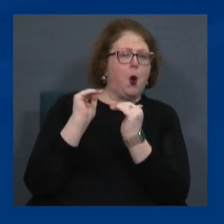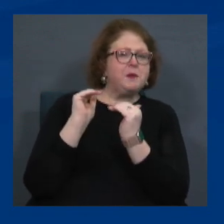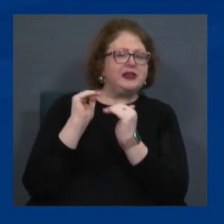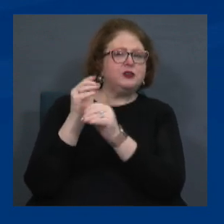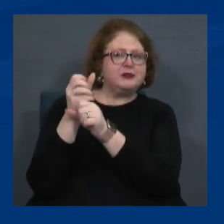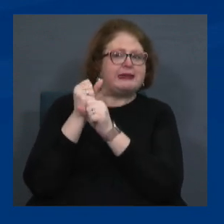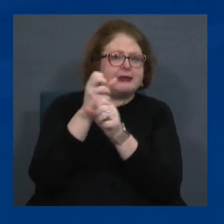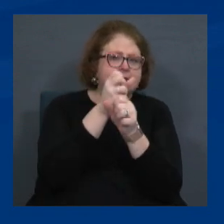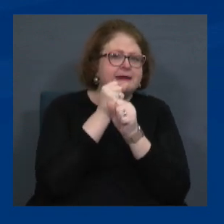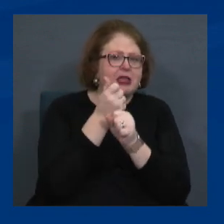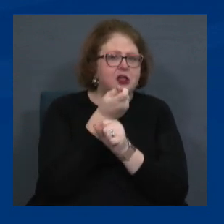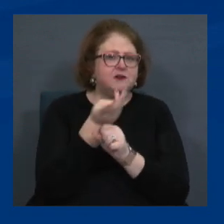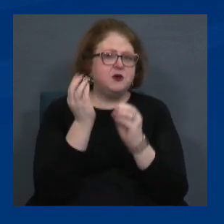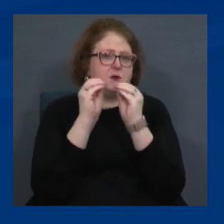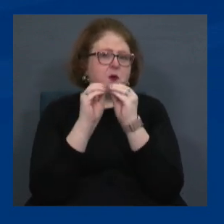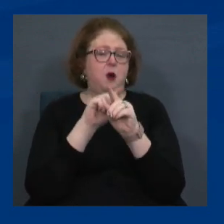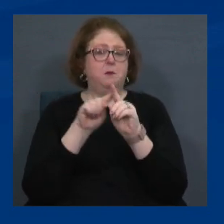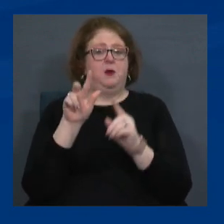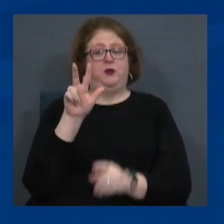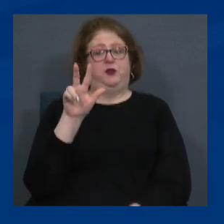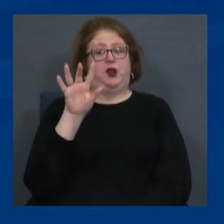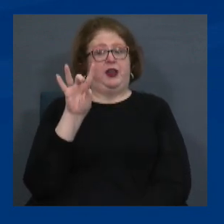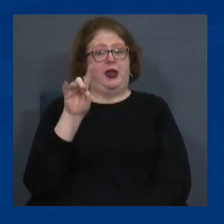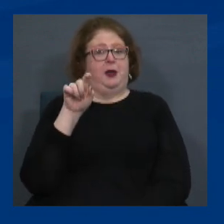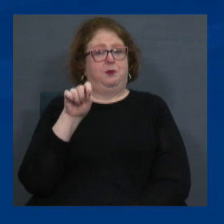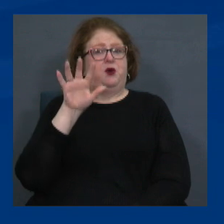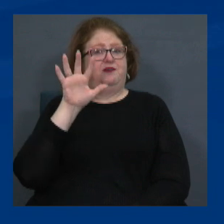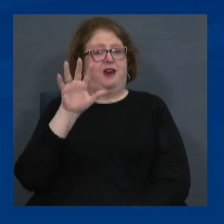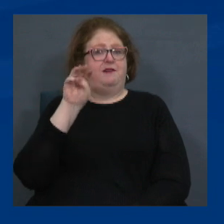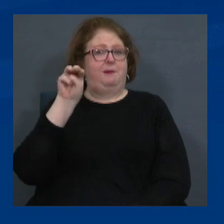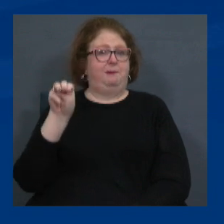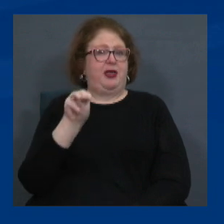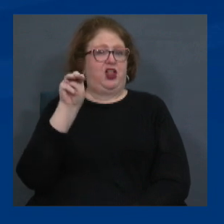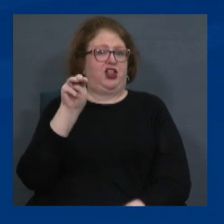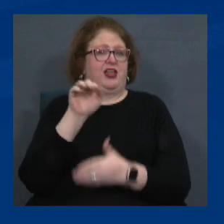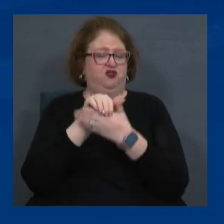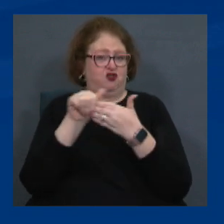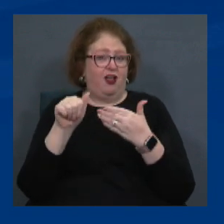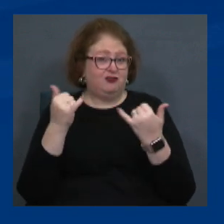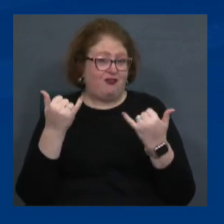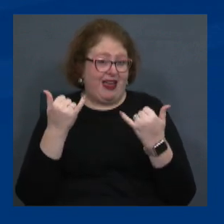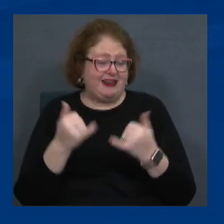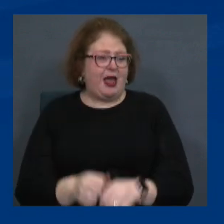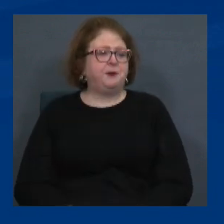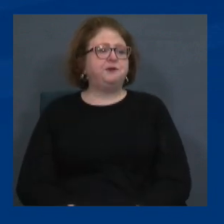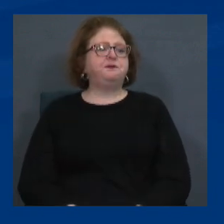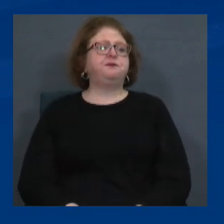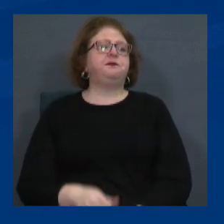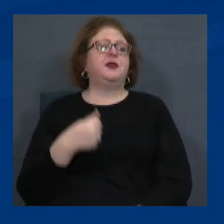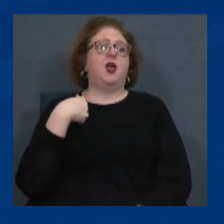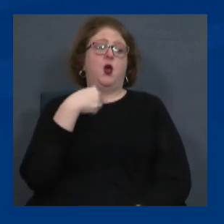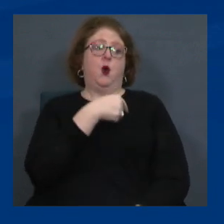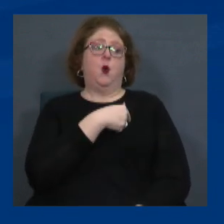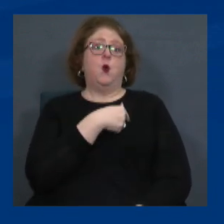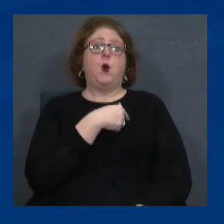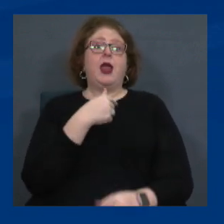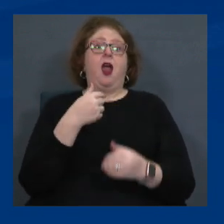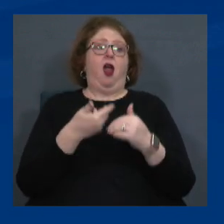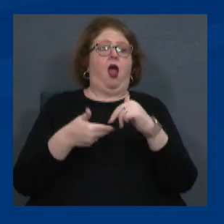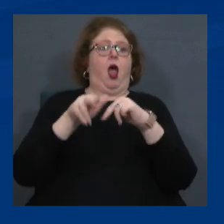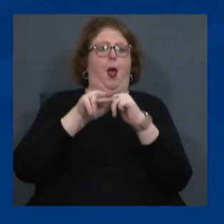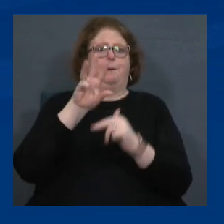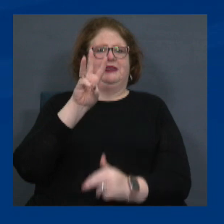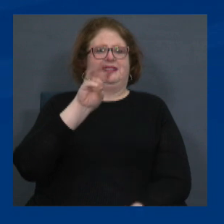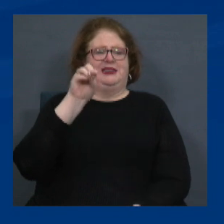we're sitting at $38.5 million. Next slides, our employments are up 6%. Year-to-date is